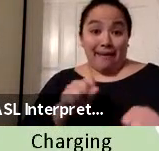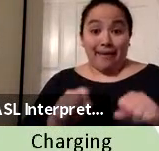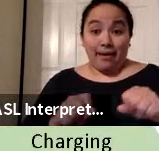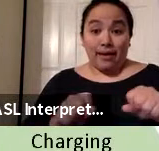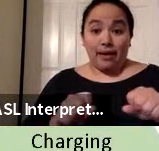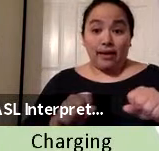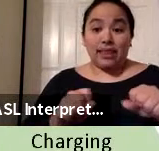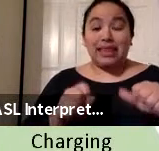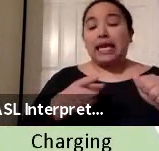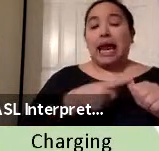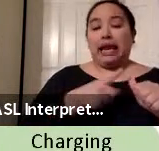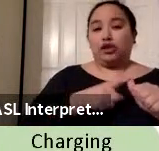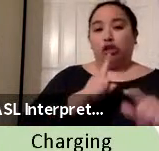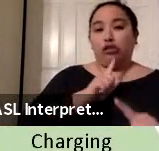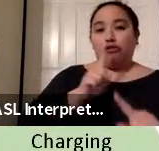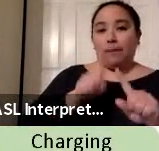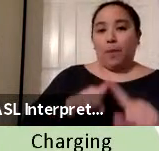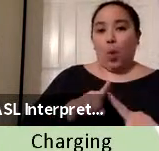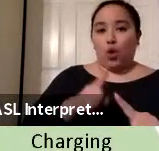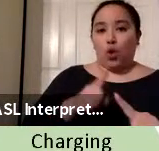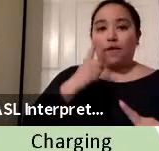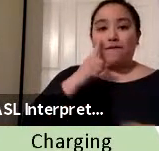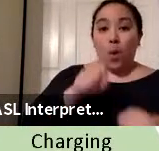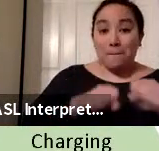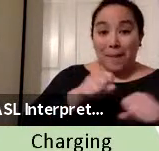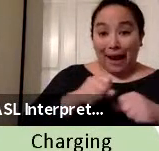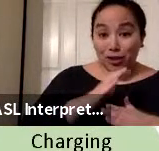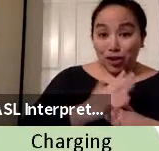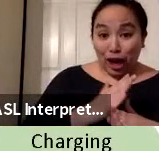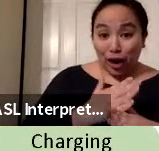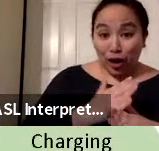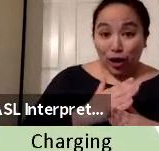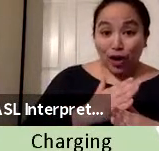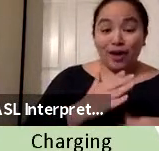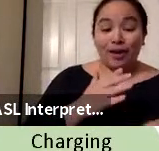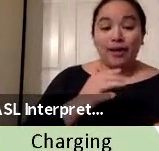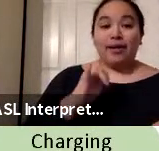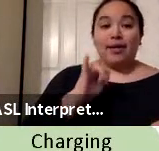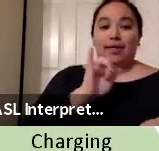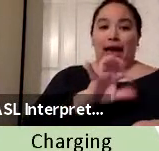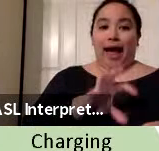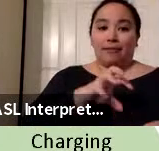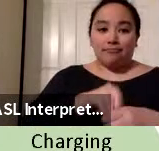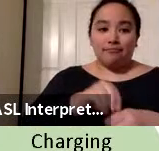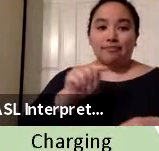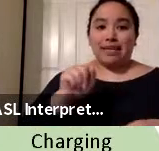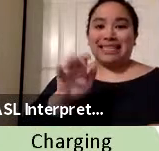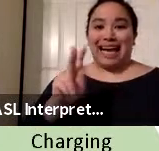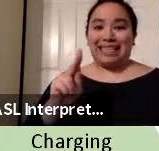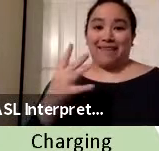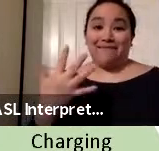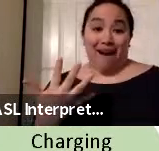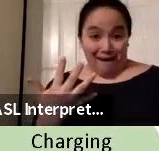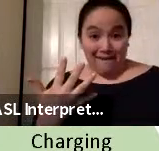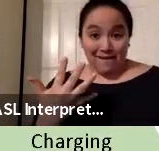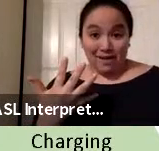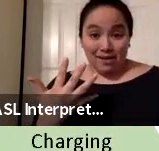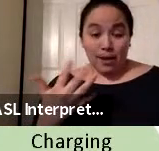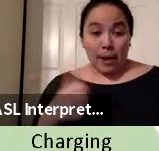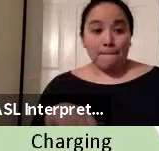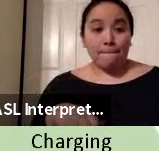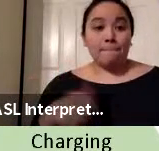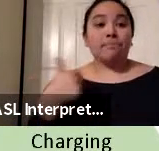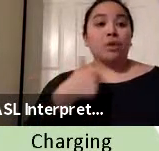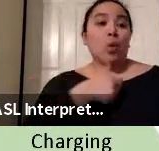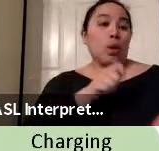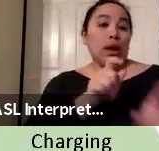the initial report for the bike share, which is the part of task 5. And we